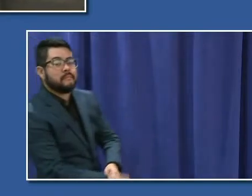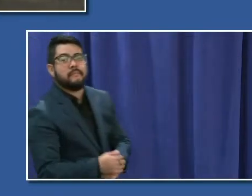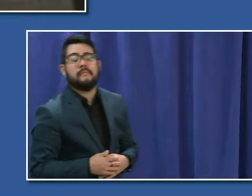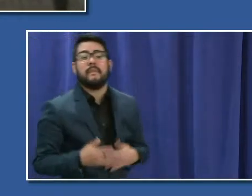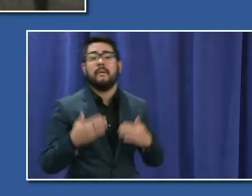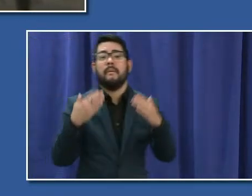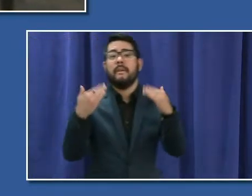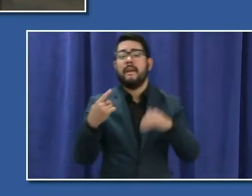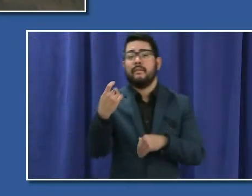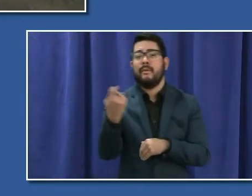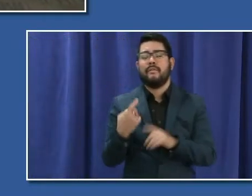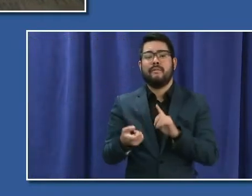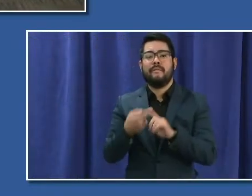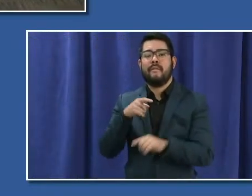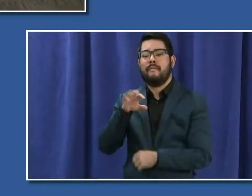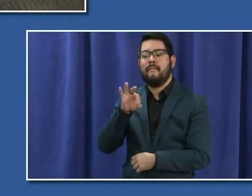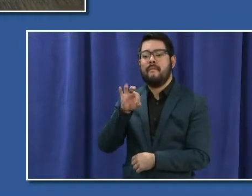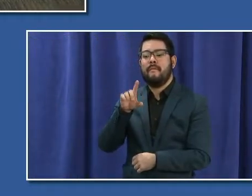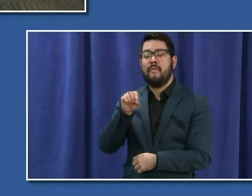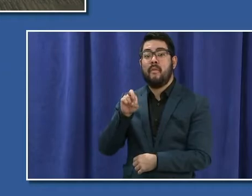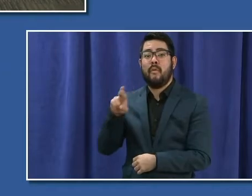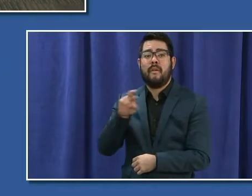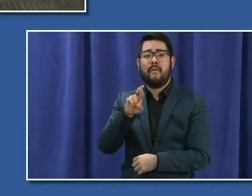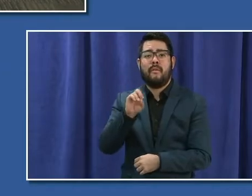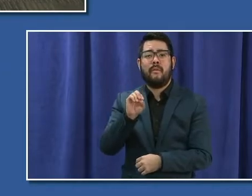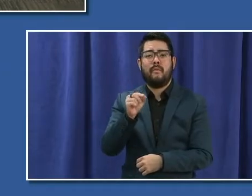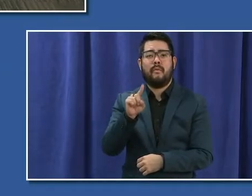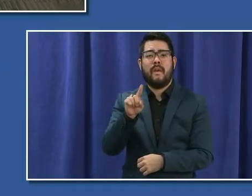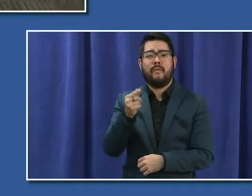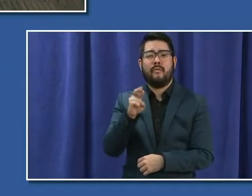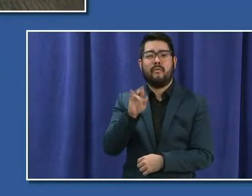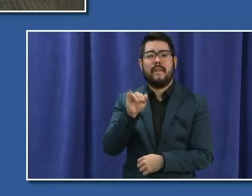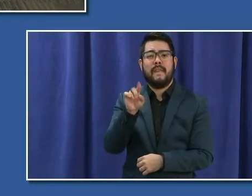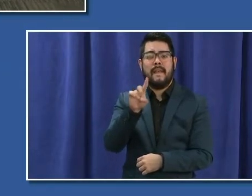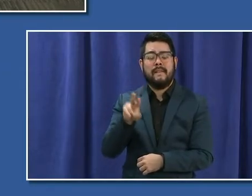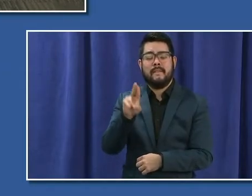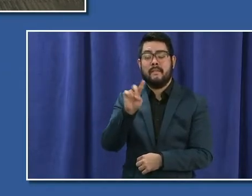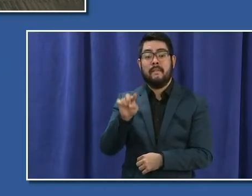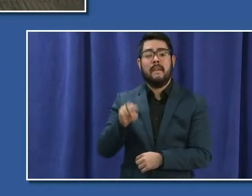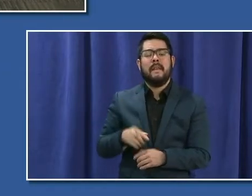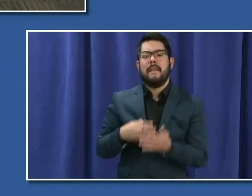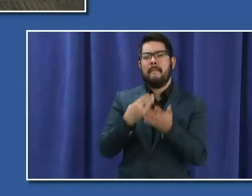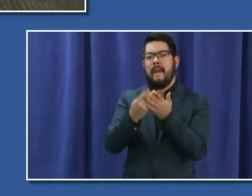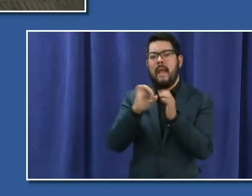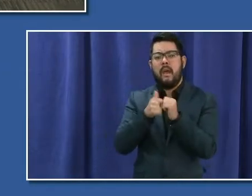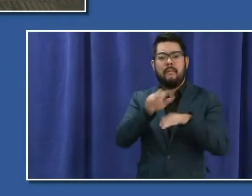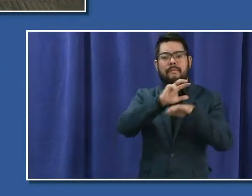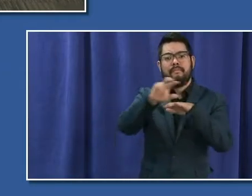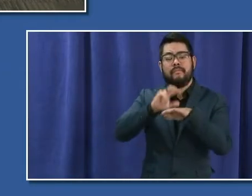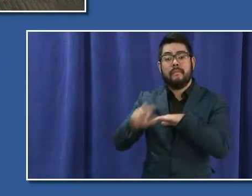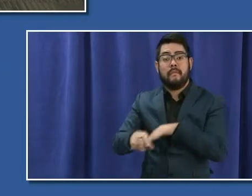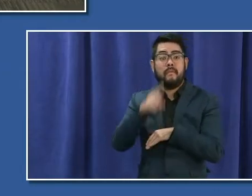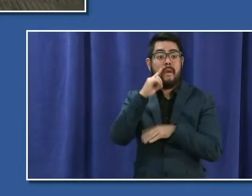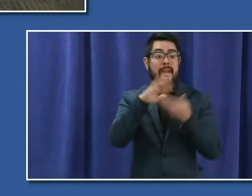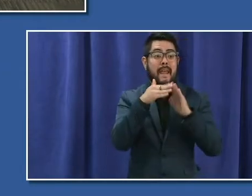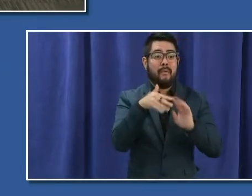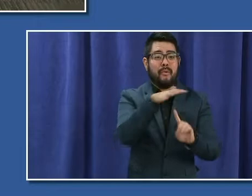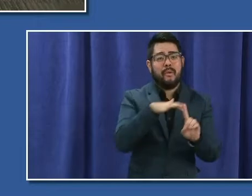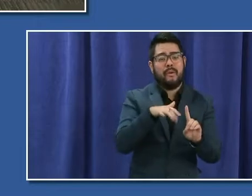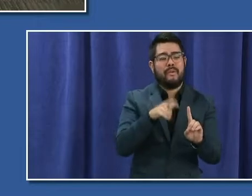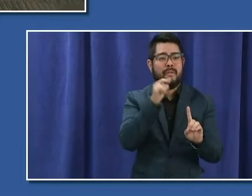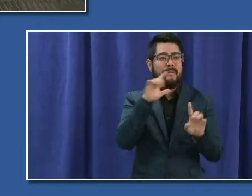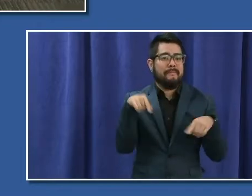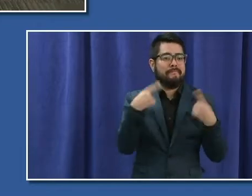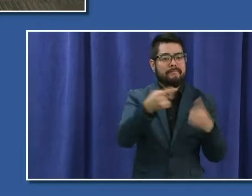question is from Flor Rodriguez. How would funds be distributed equitably among neighborhoods that have been neglected for